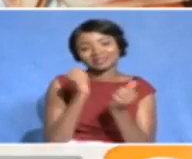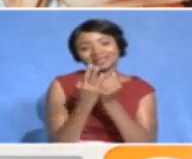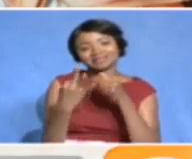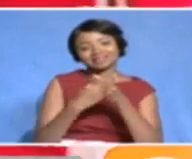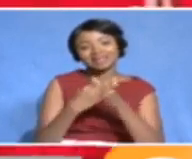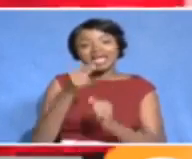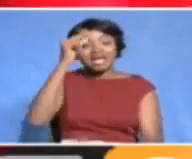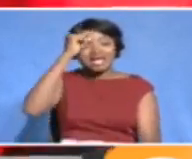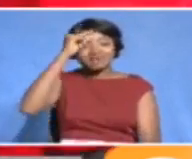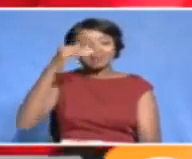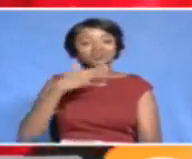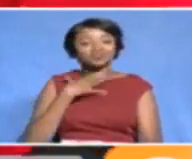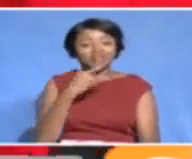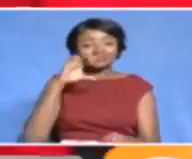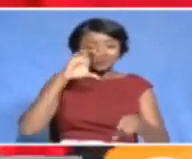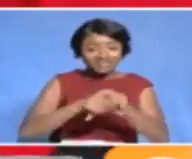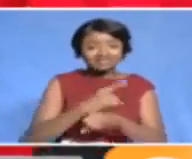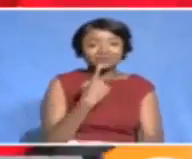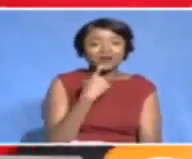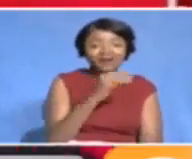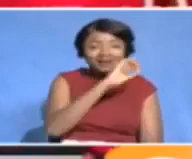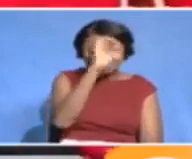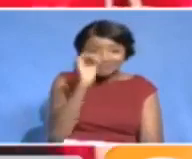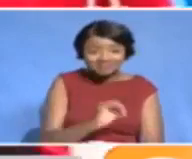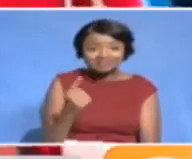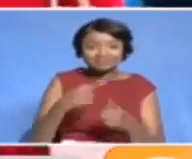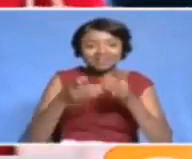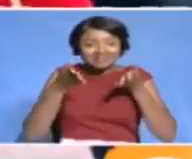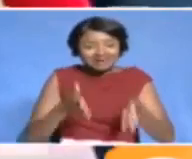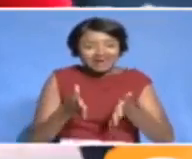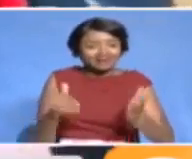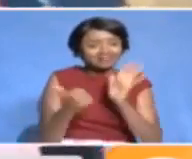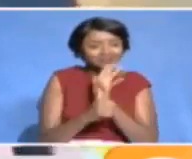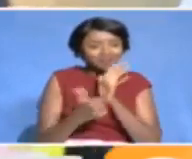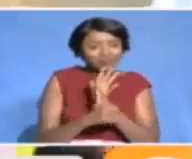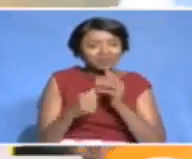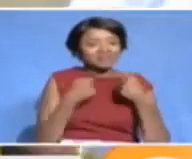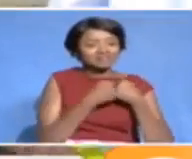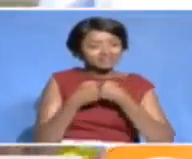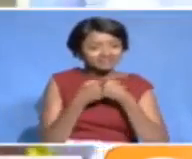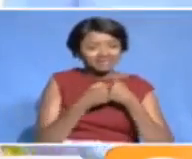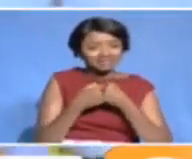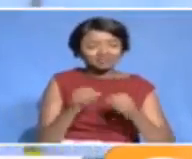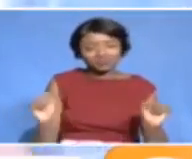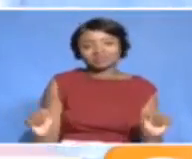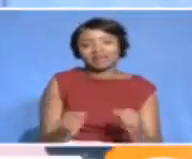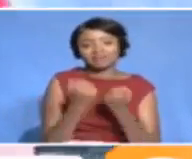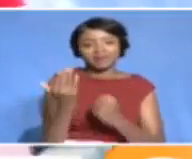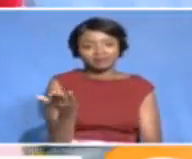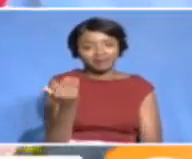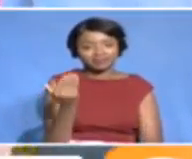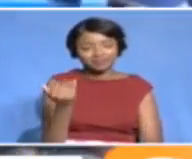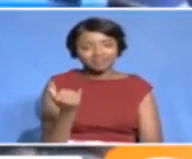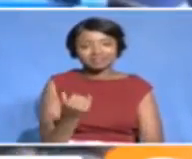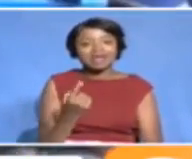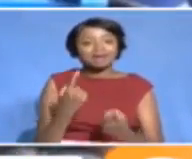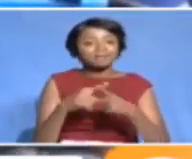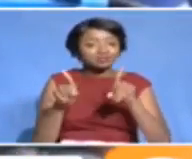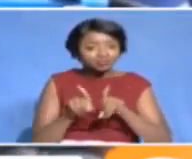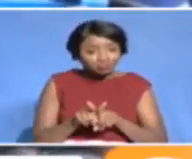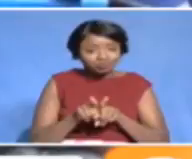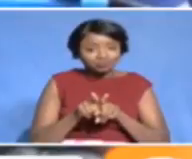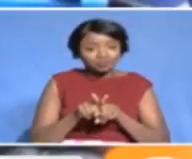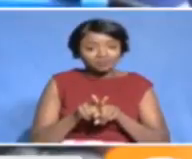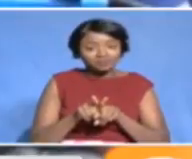government pushing for 100% transition, the current crisis was bound to occur. Kenya Secondary Schools Heads Association Chairperson Kahi